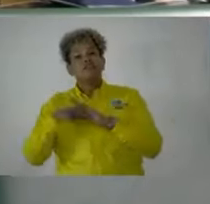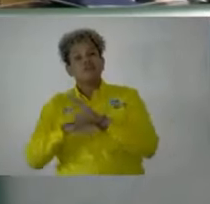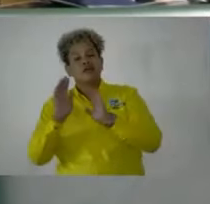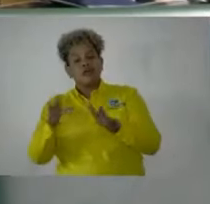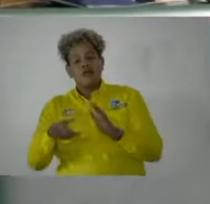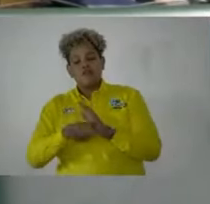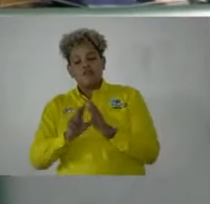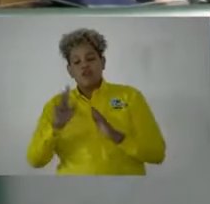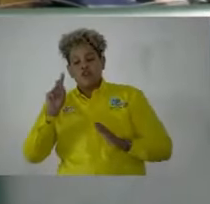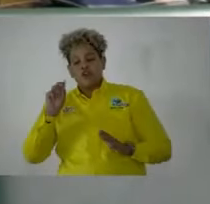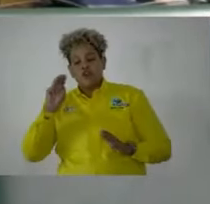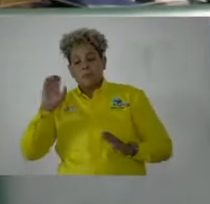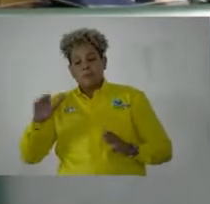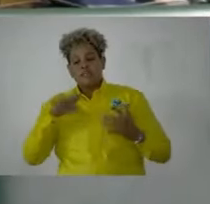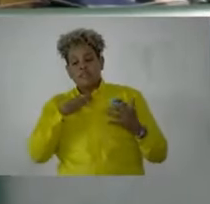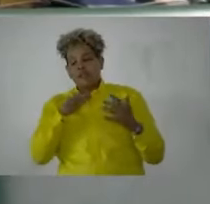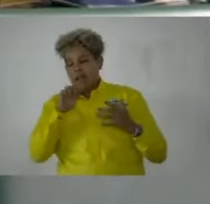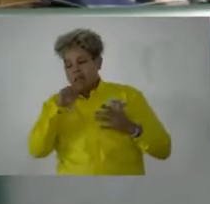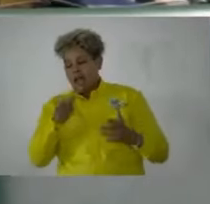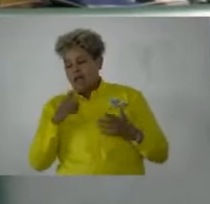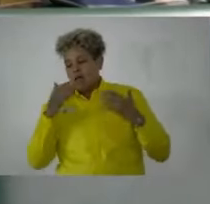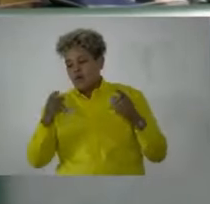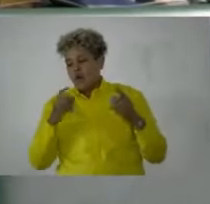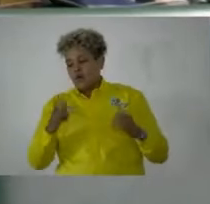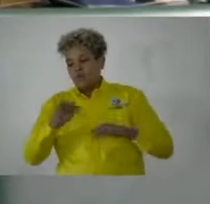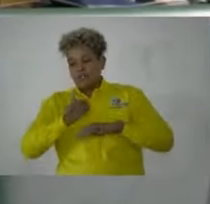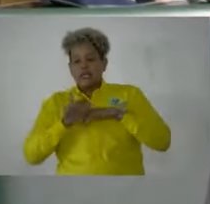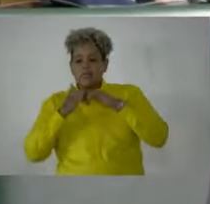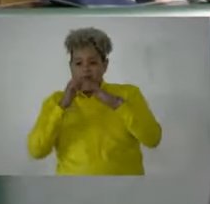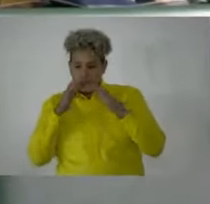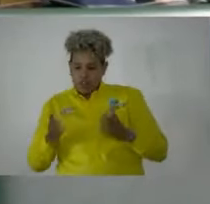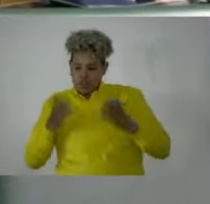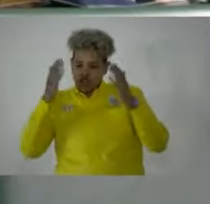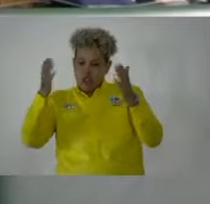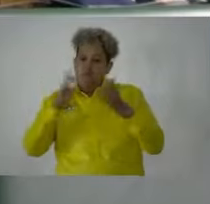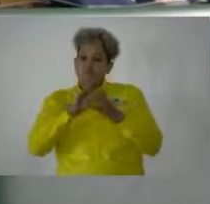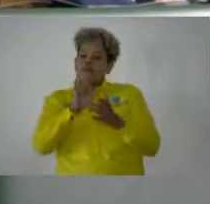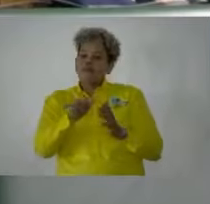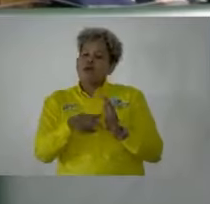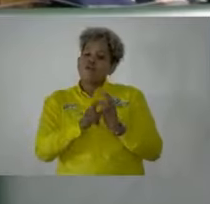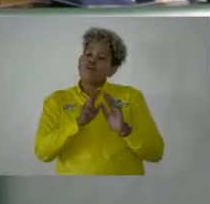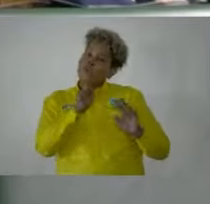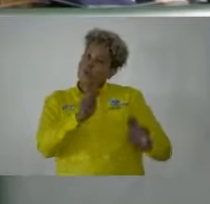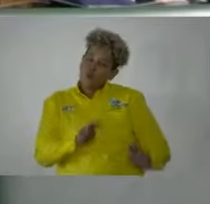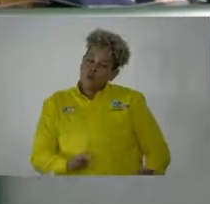Domestic Violence Act and move quickly to implement the recommendations arising from that review.